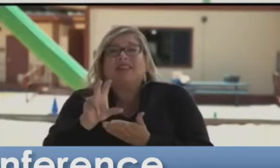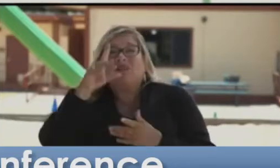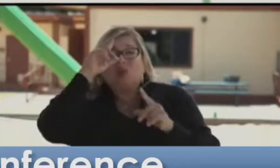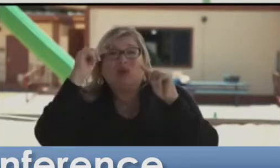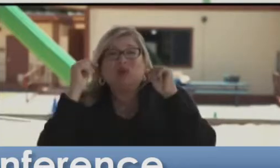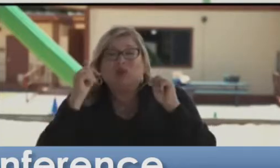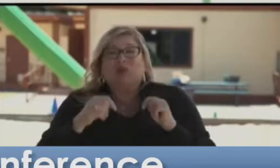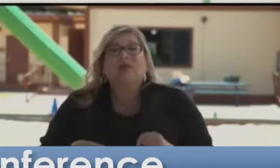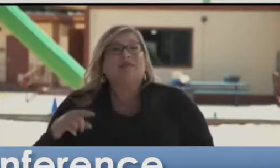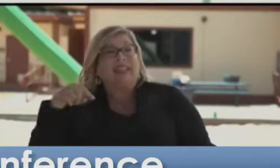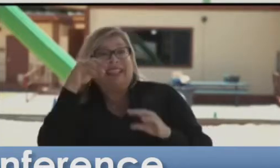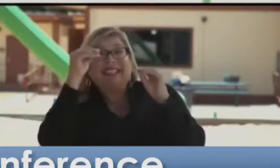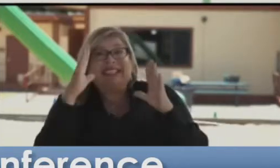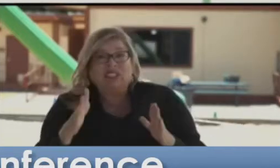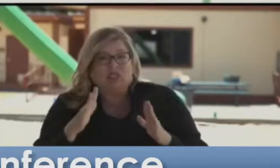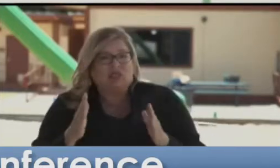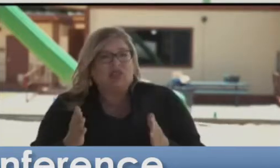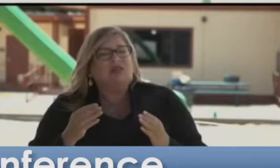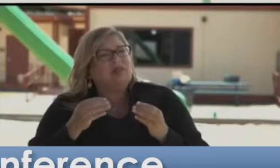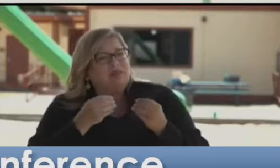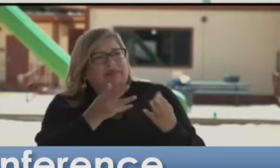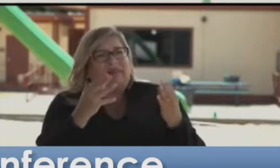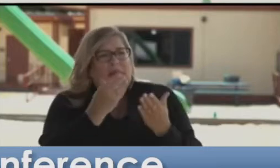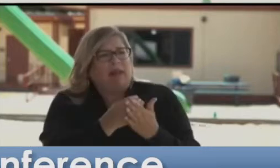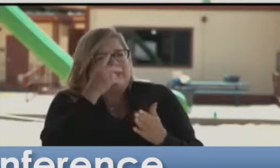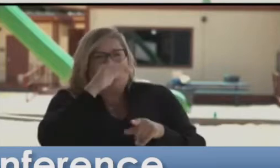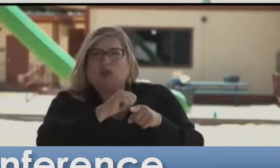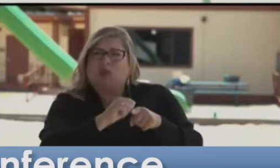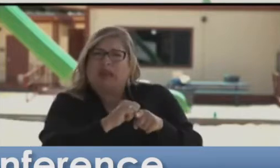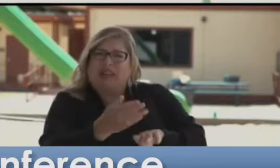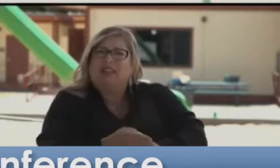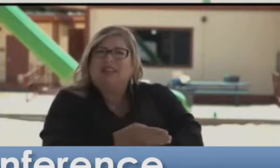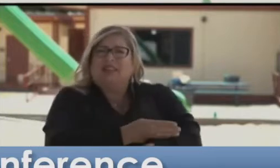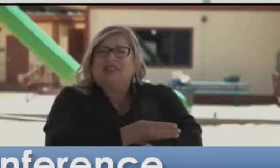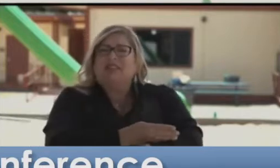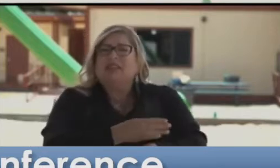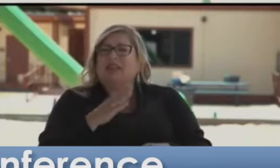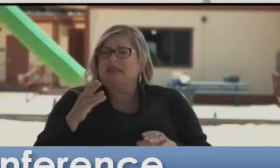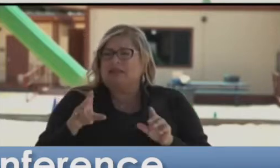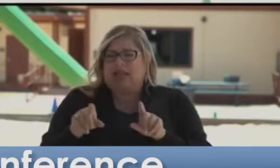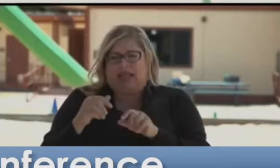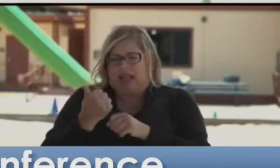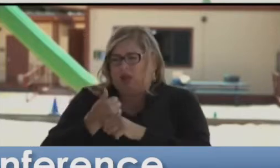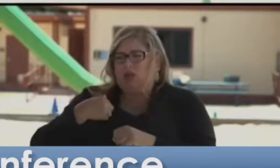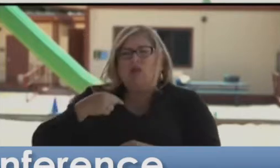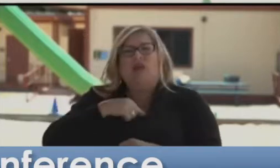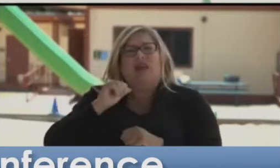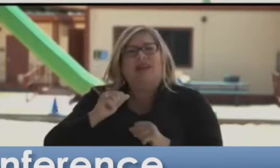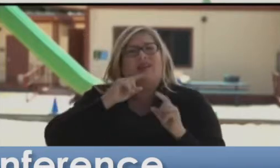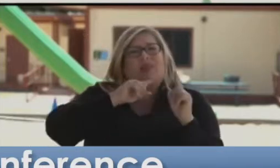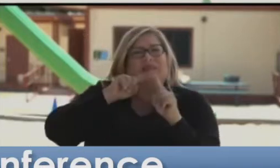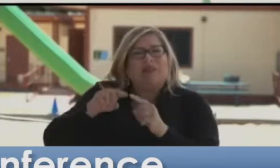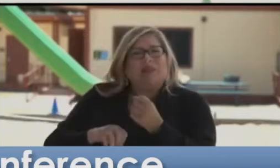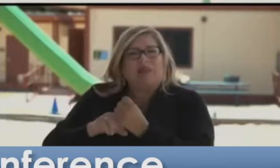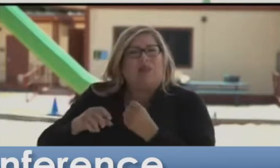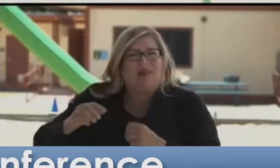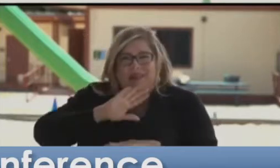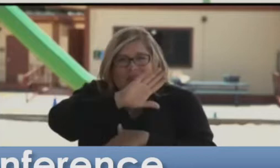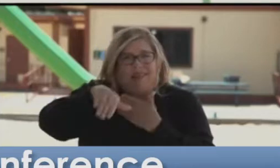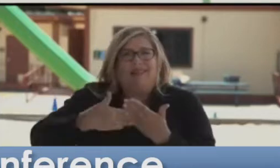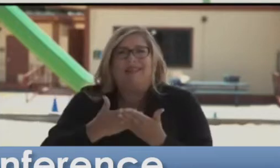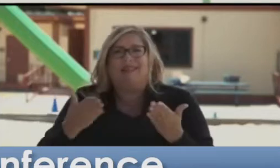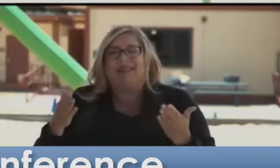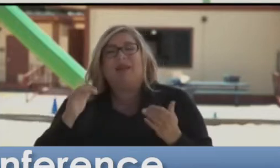for educators, for us to think differently about the way students learn and to respond and how we support them, and to make sure that they have